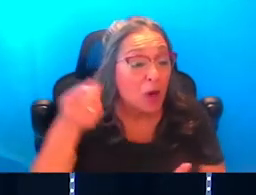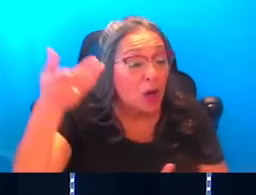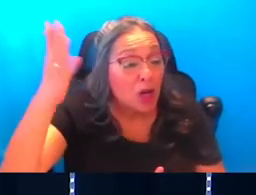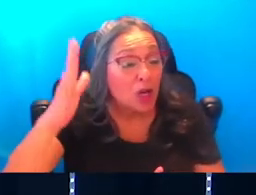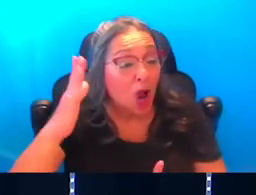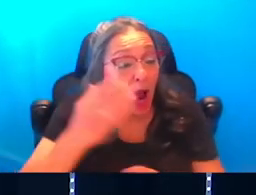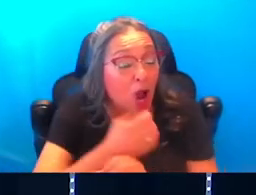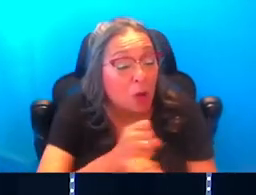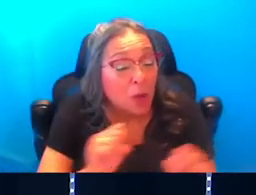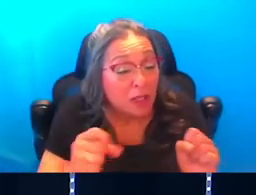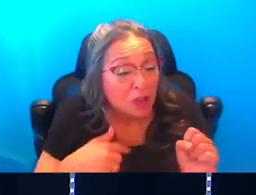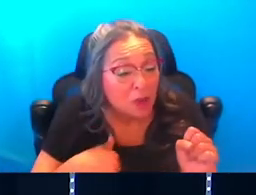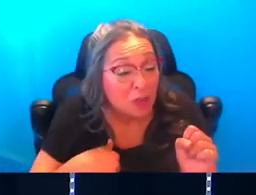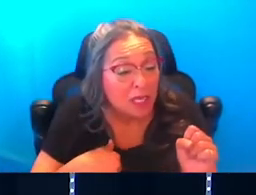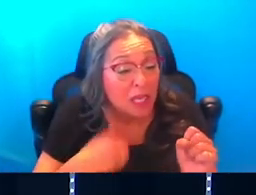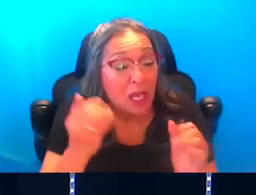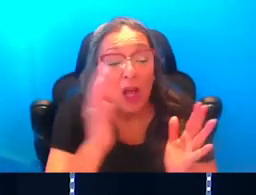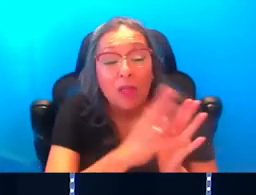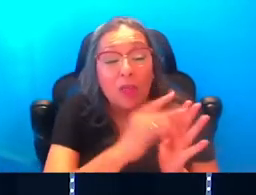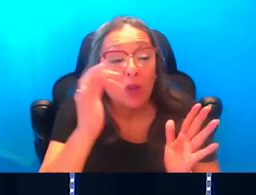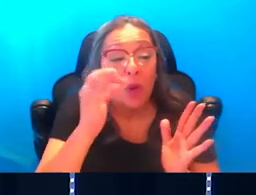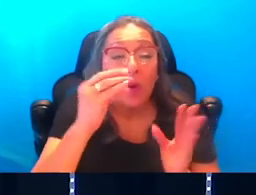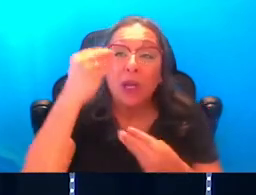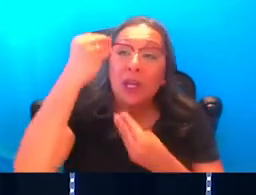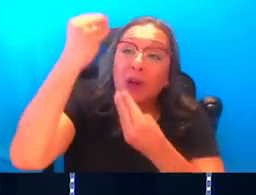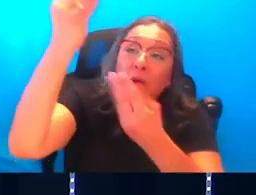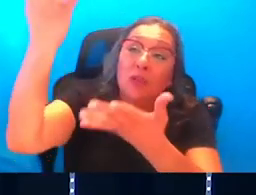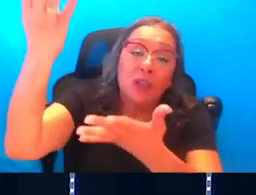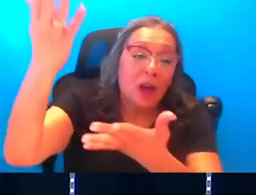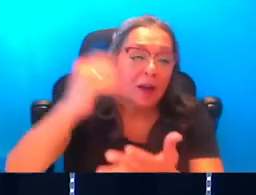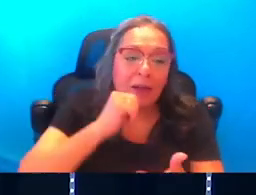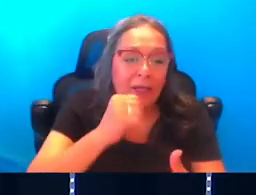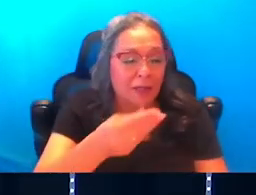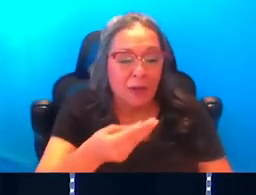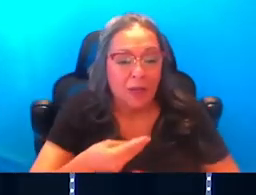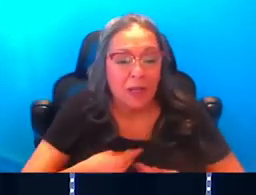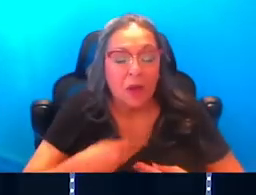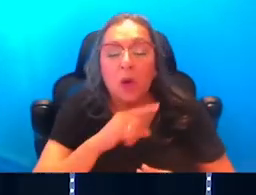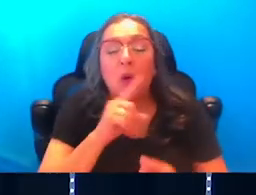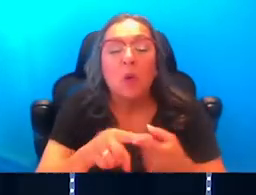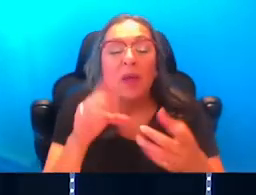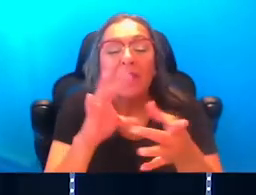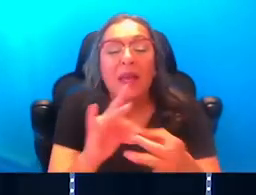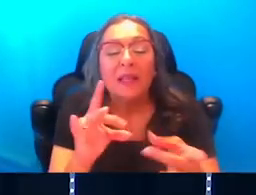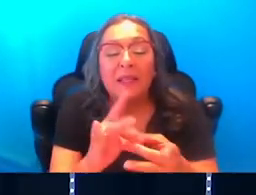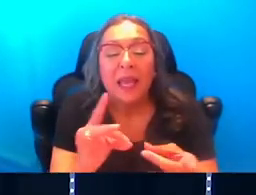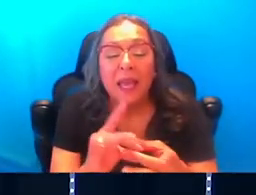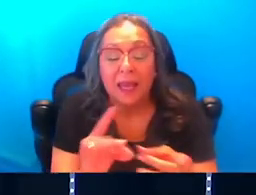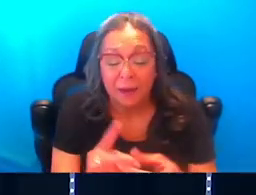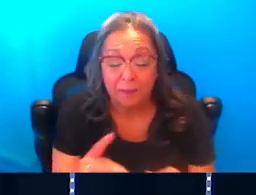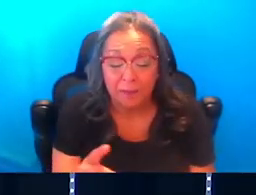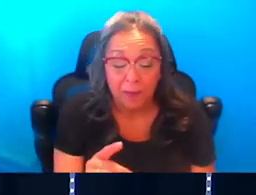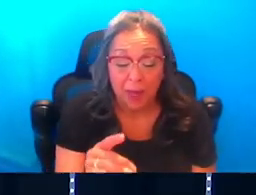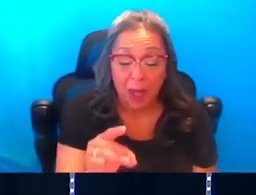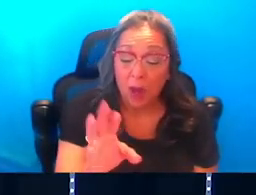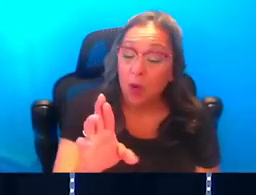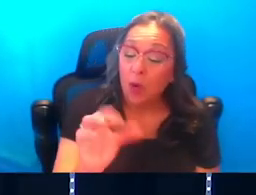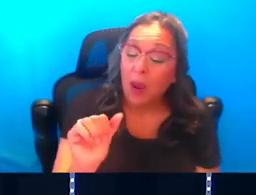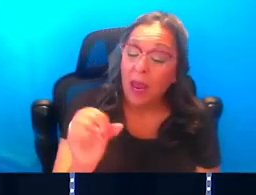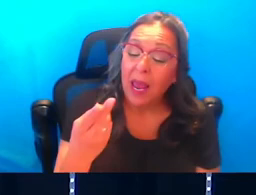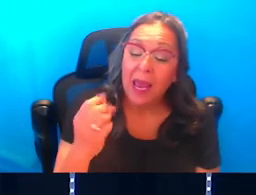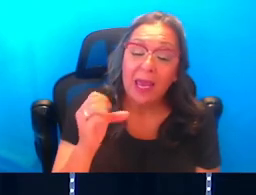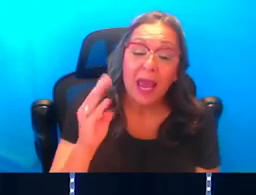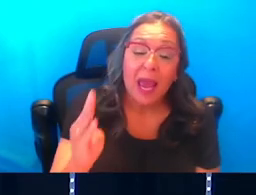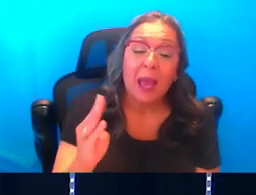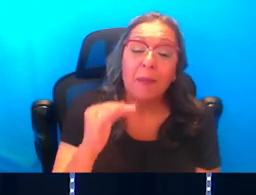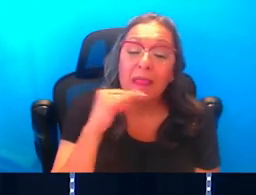And I think this is what the Bible is doing when they say, Rahab, the lying prostitute, but look at how God used her. Because